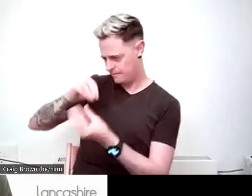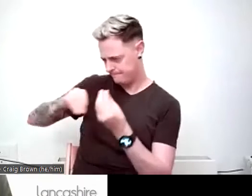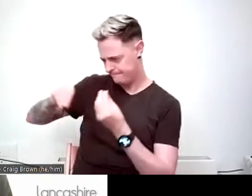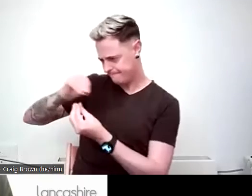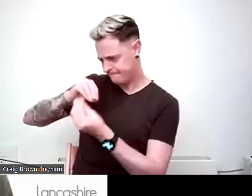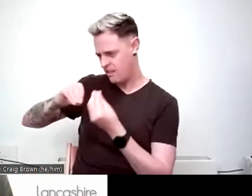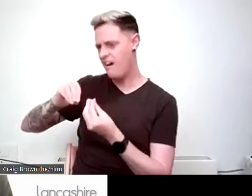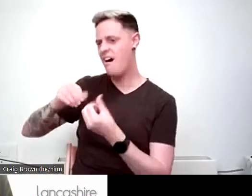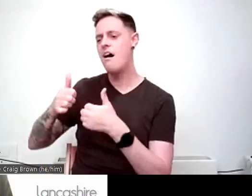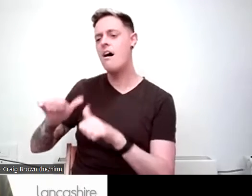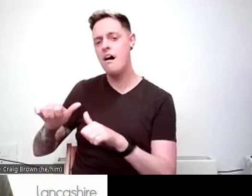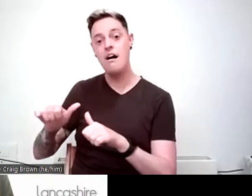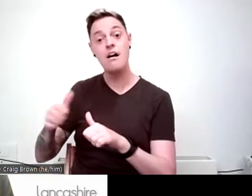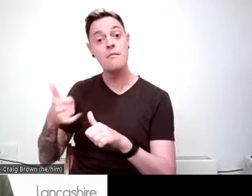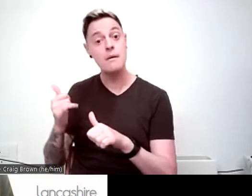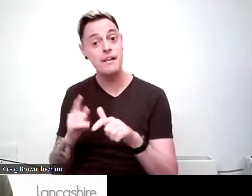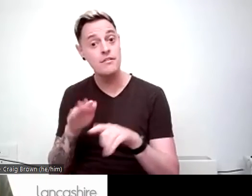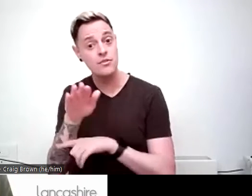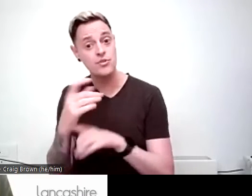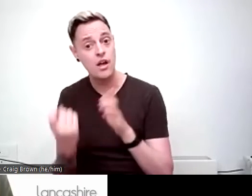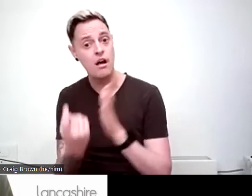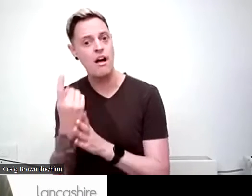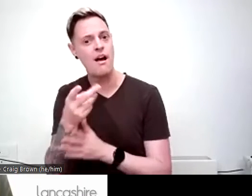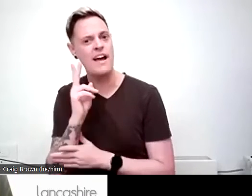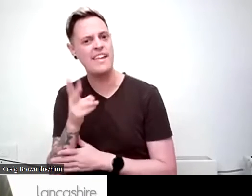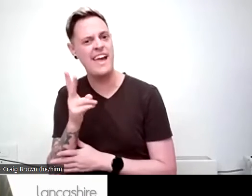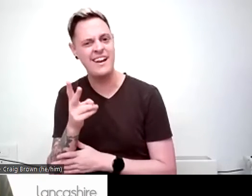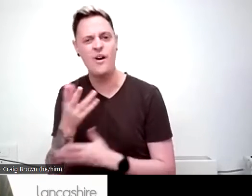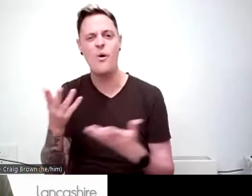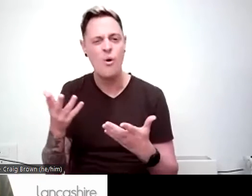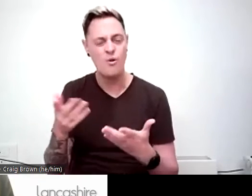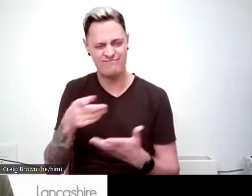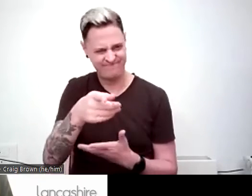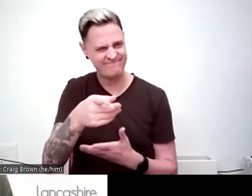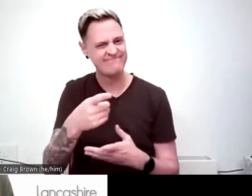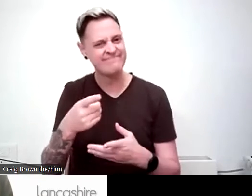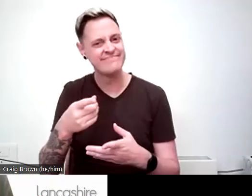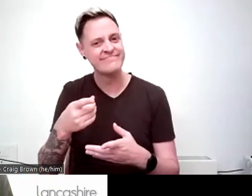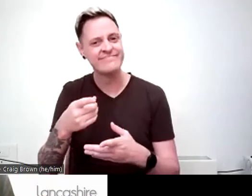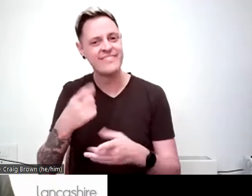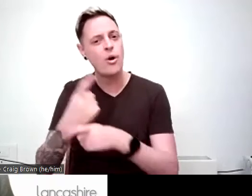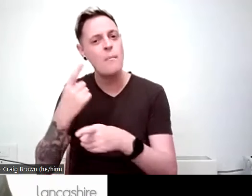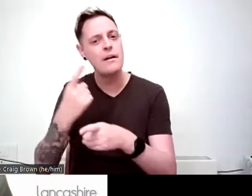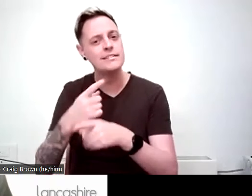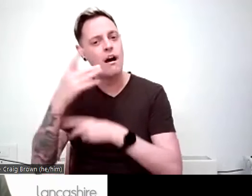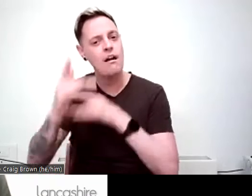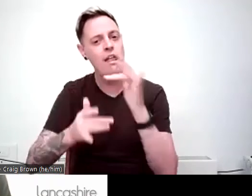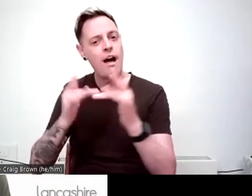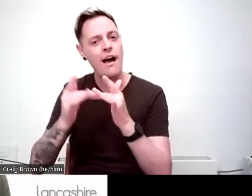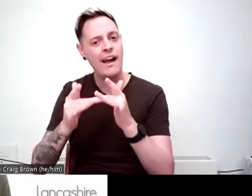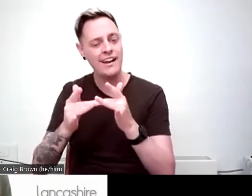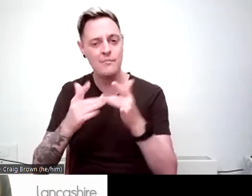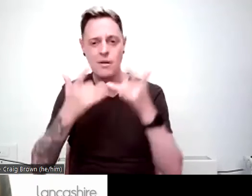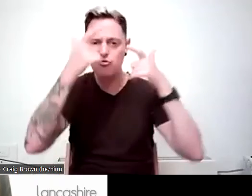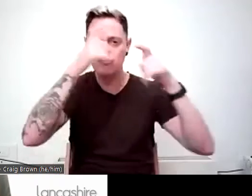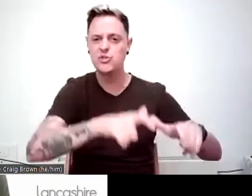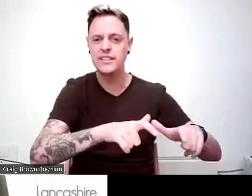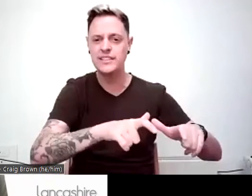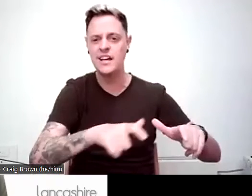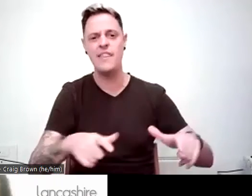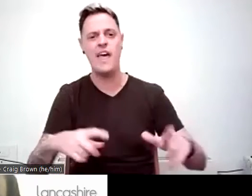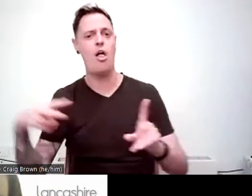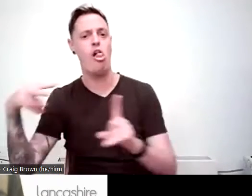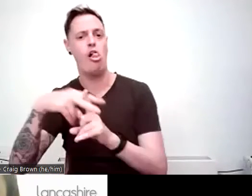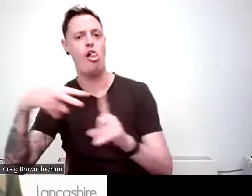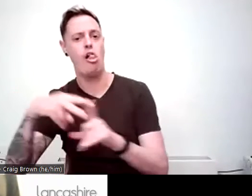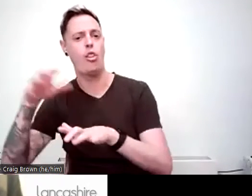things happen again, whether it's, looking at those comments online about the yoga retreat or anything like that, I can just think, well, no, because I